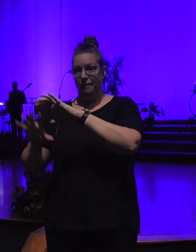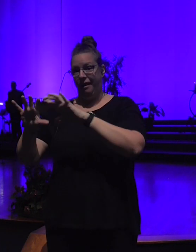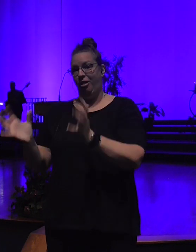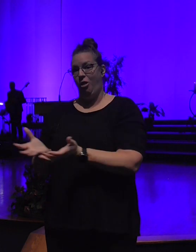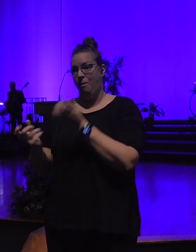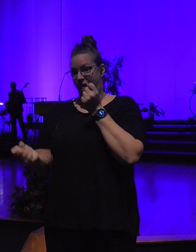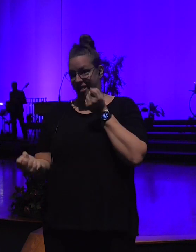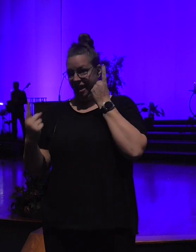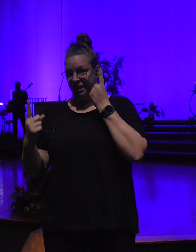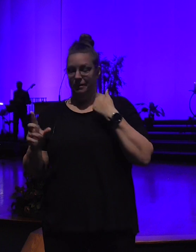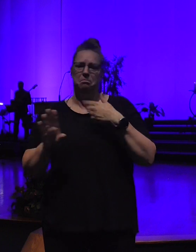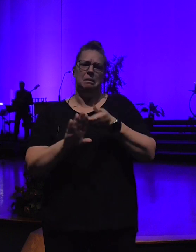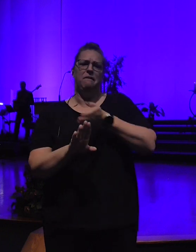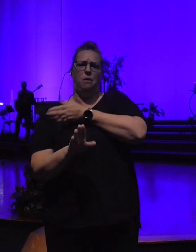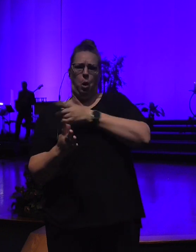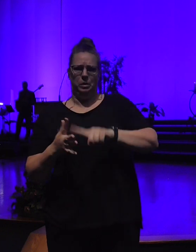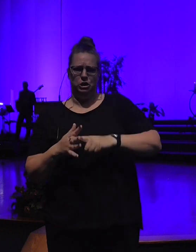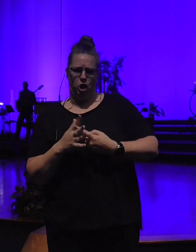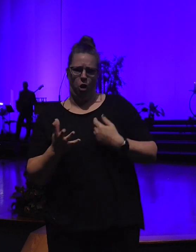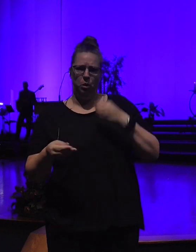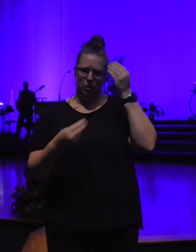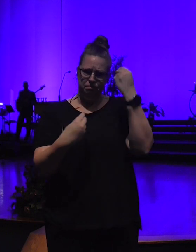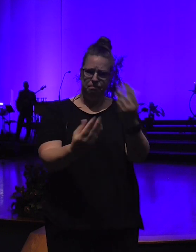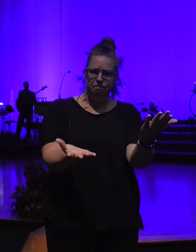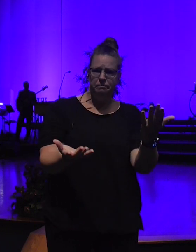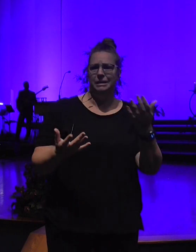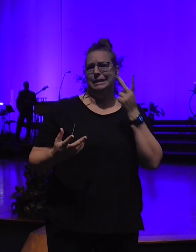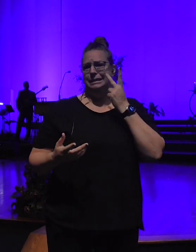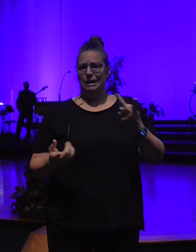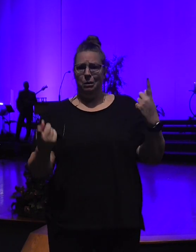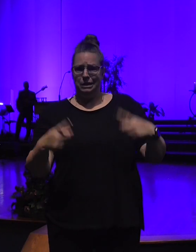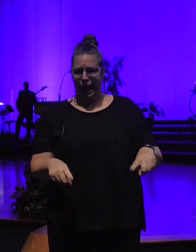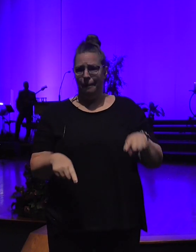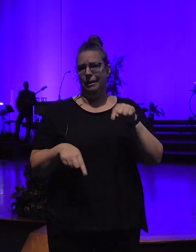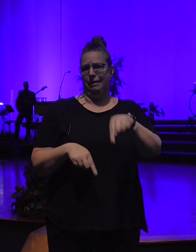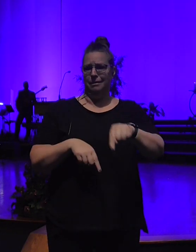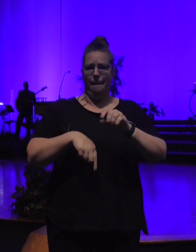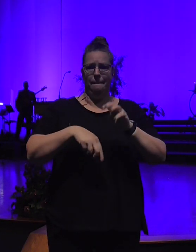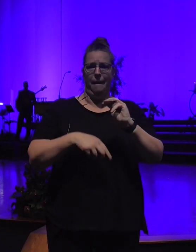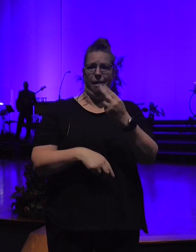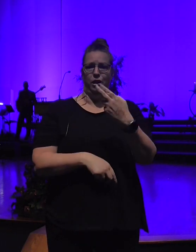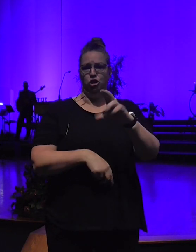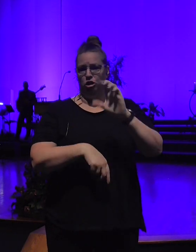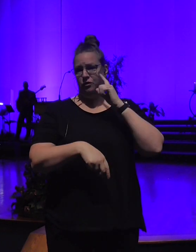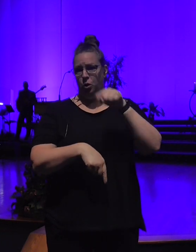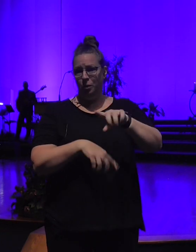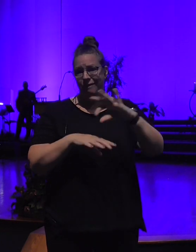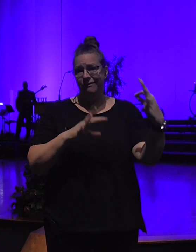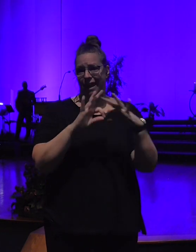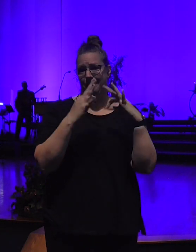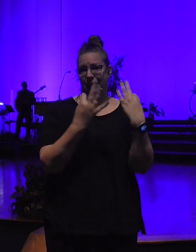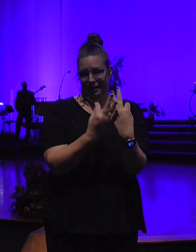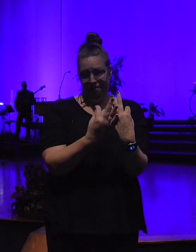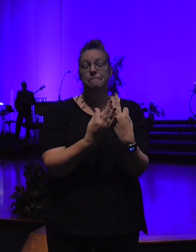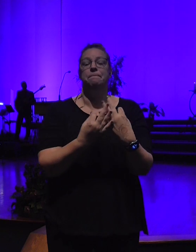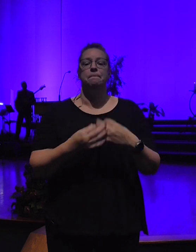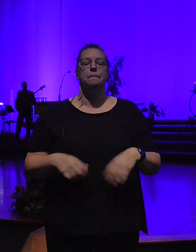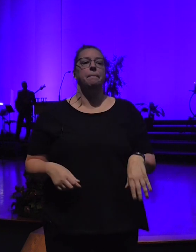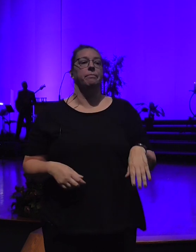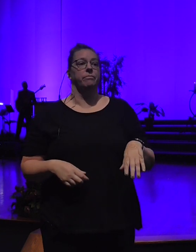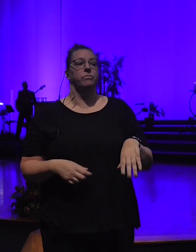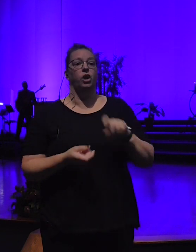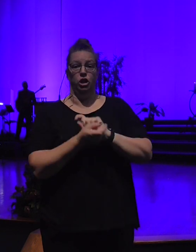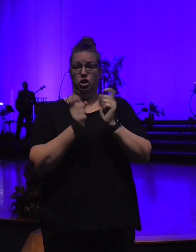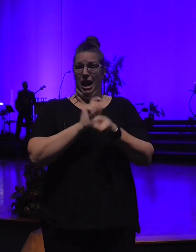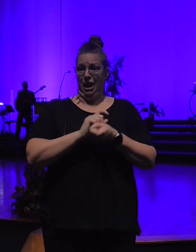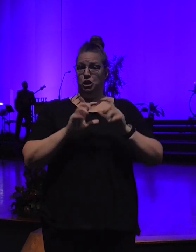enlightenment. Before we get started today, we wanted to give you a look at a few things coming up at Mile High Church for you and your family. An Altar in the World with